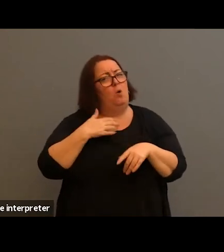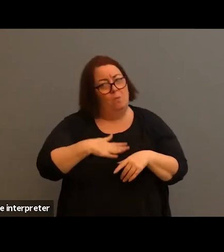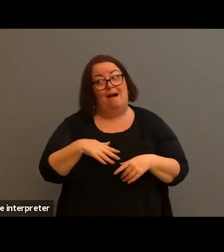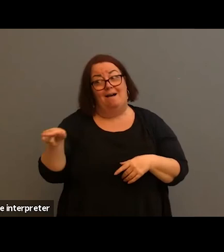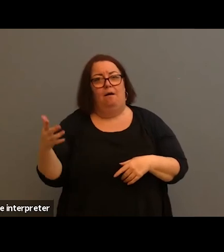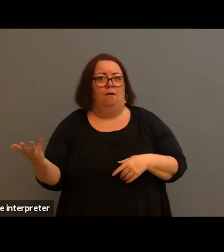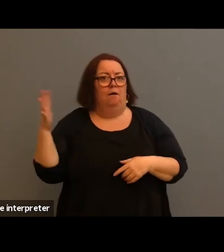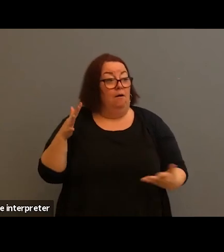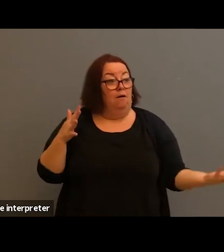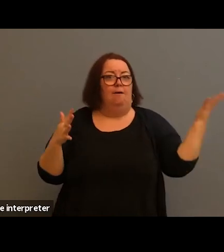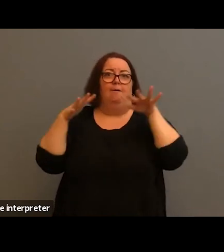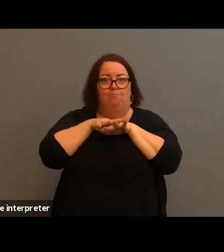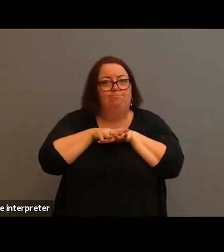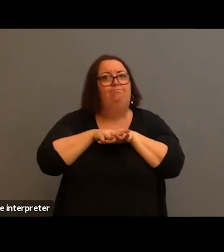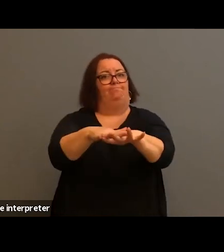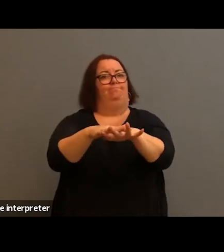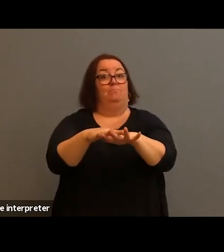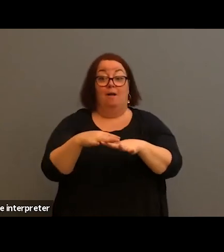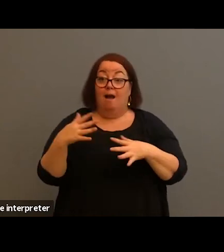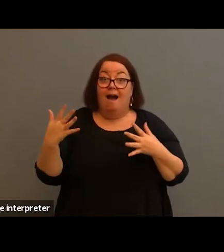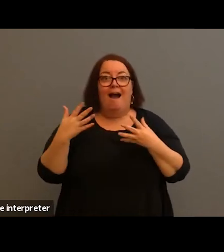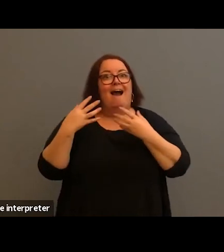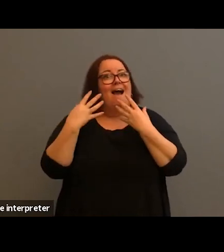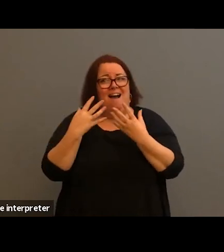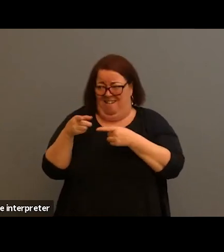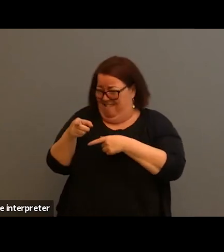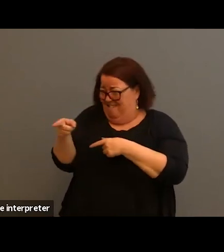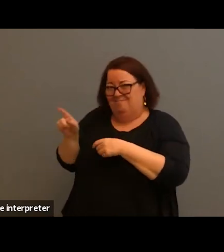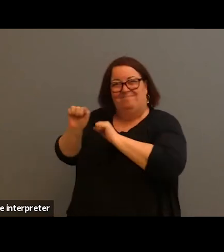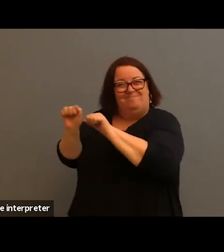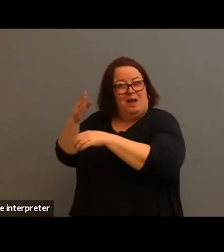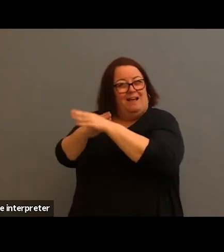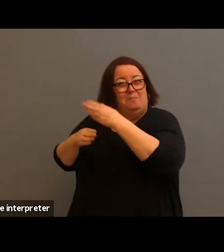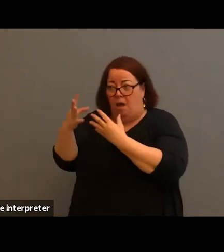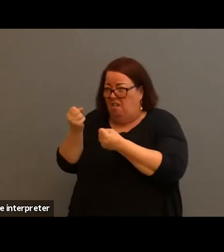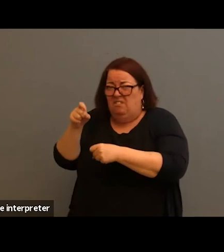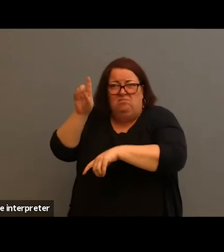in disabilities, the diversity of disability, but also their